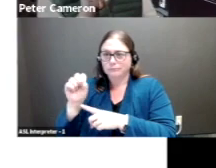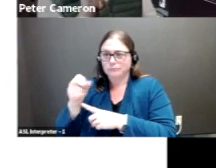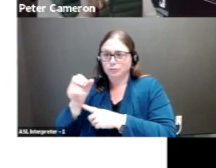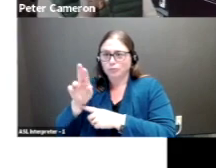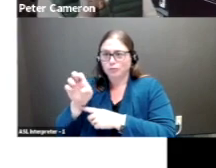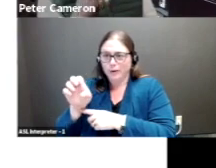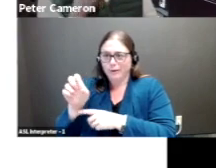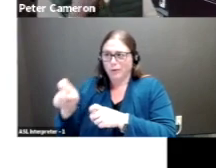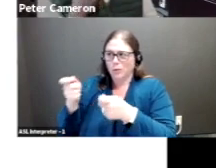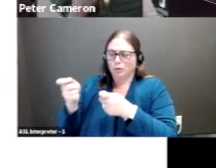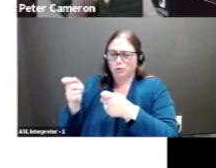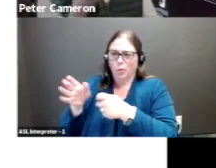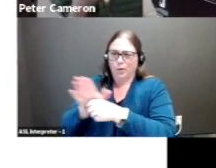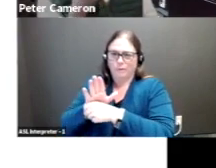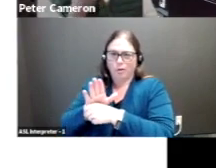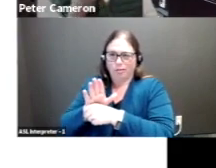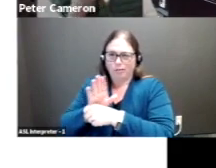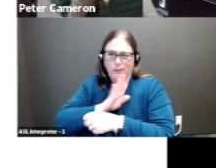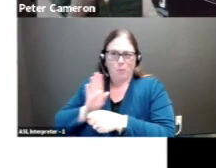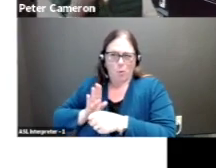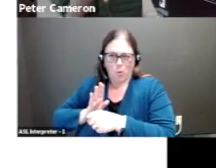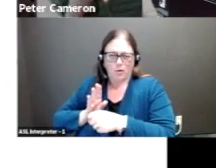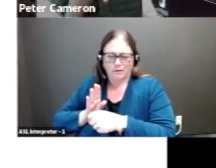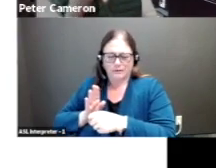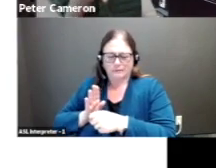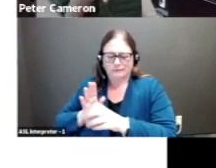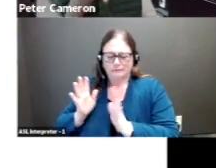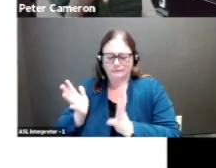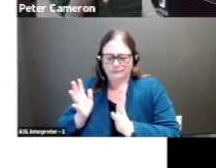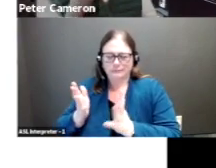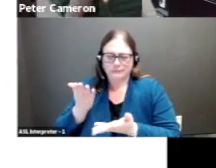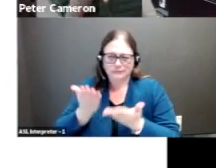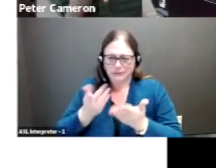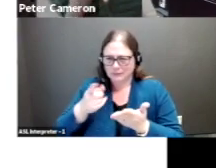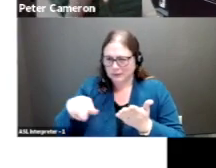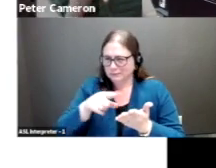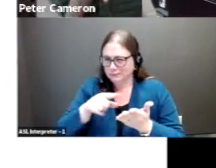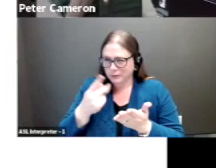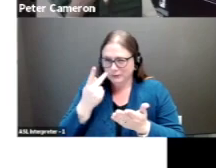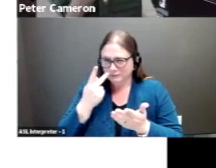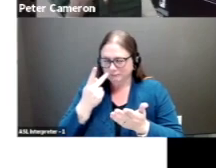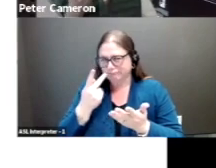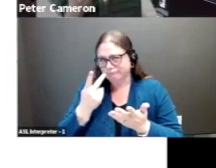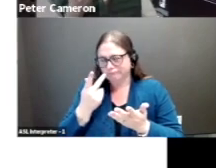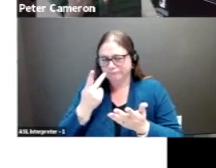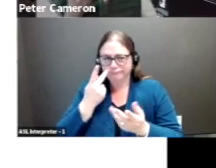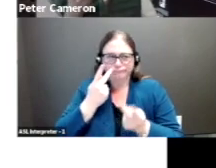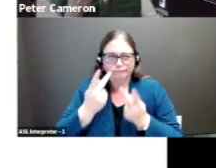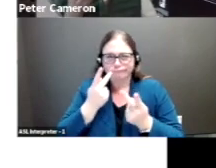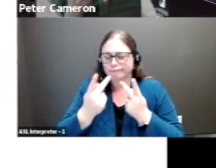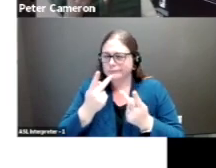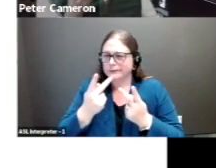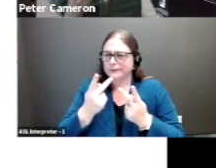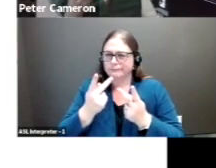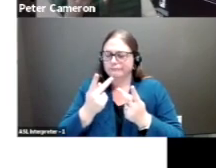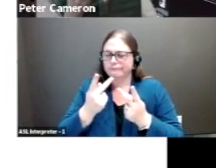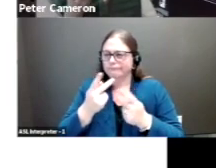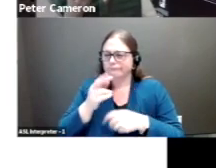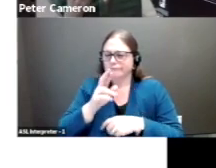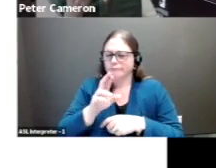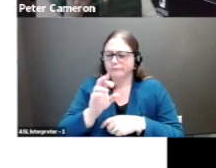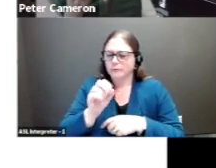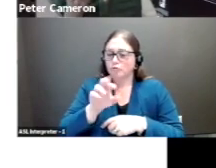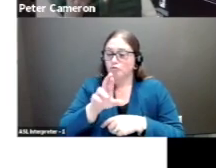And again, a lot of people have probably seen the public fight with the Rogers